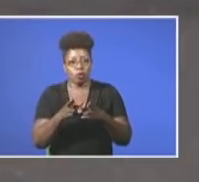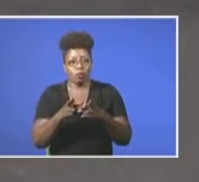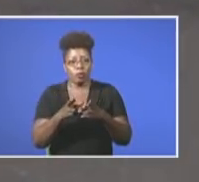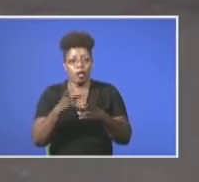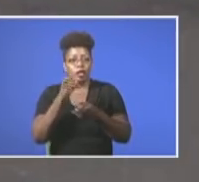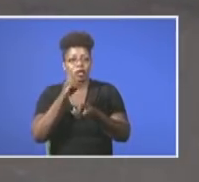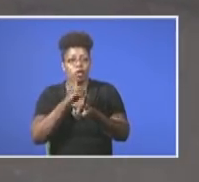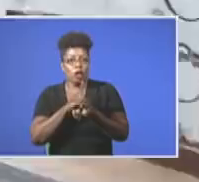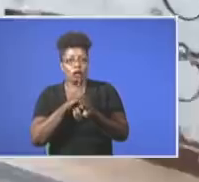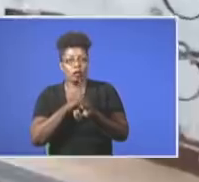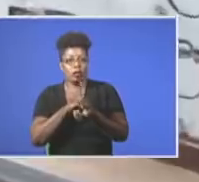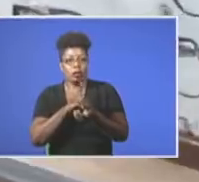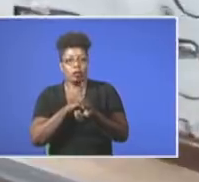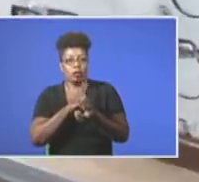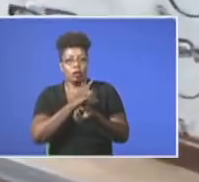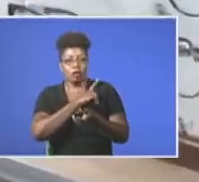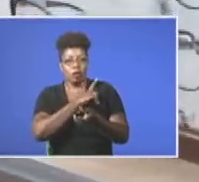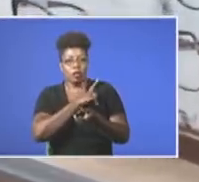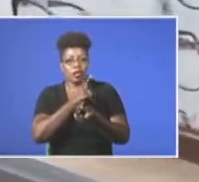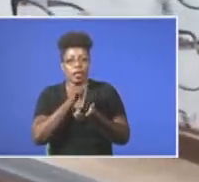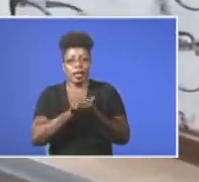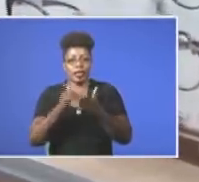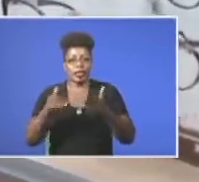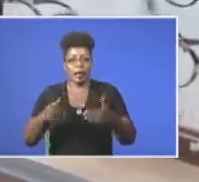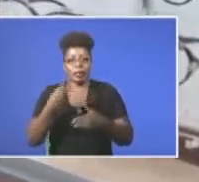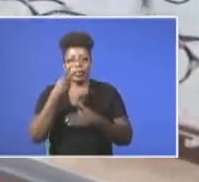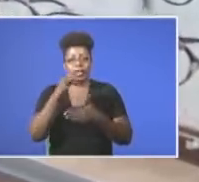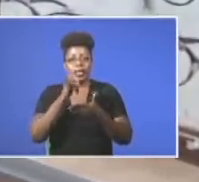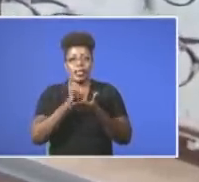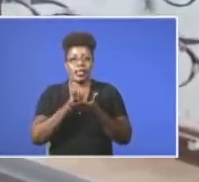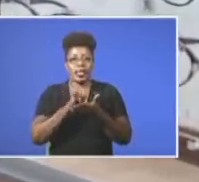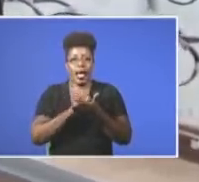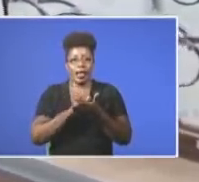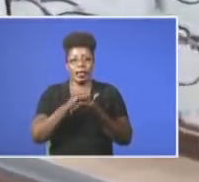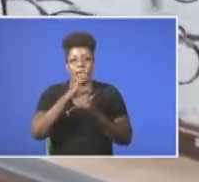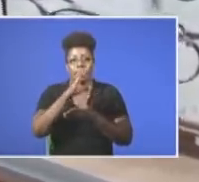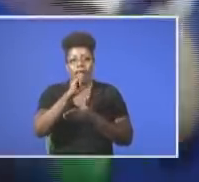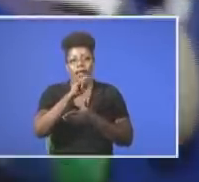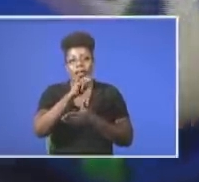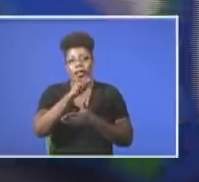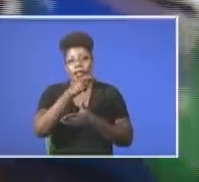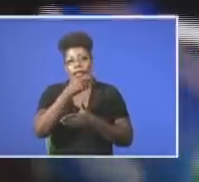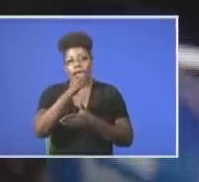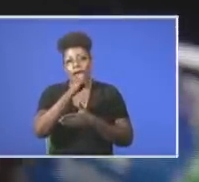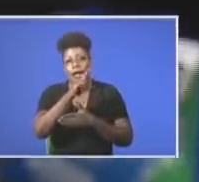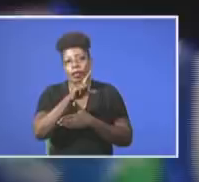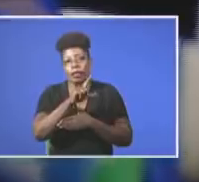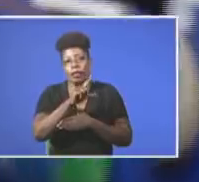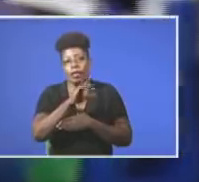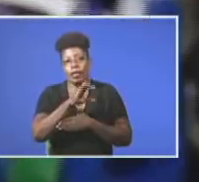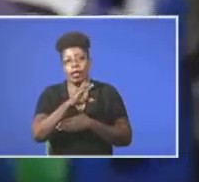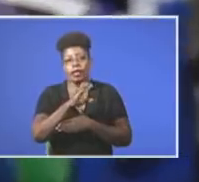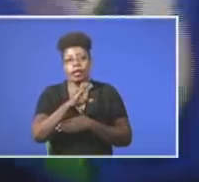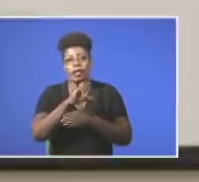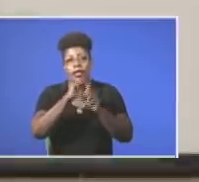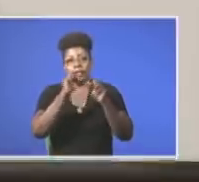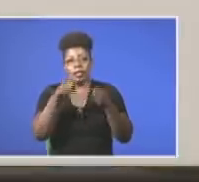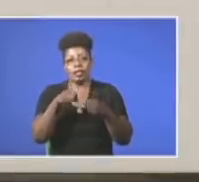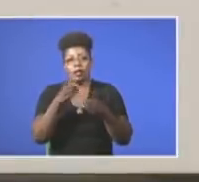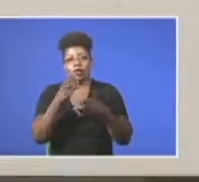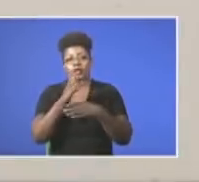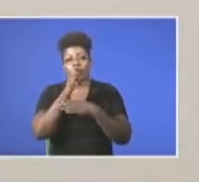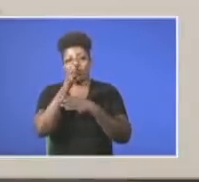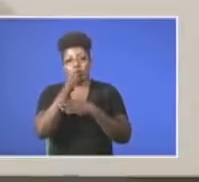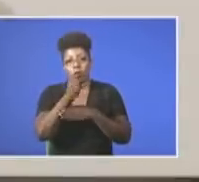Lenses, Dr. Fen Shera, says he is pleased to see that the Catholic school system has been consistent in ensuring that all of its students